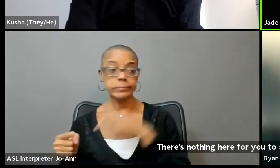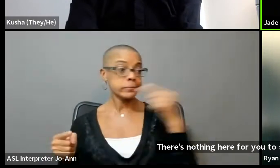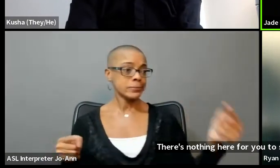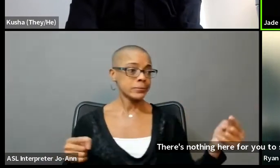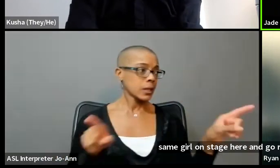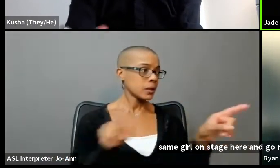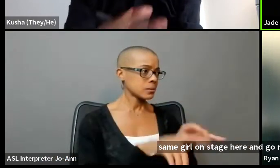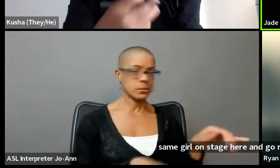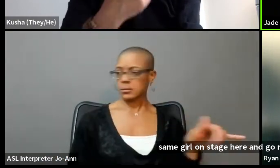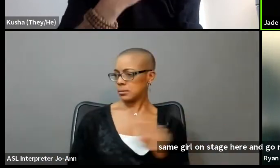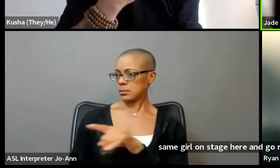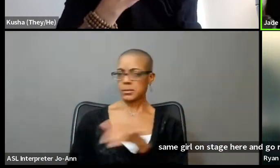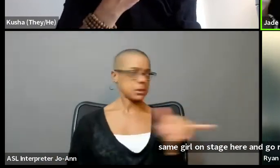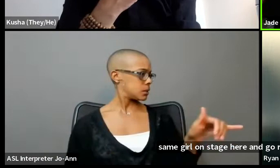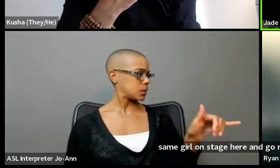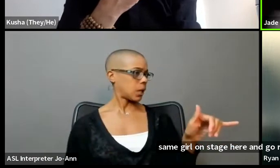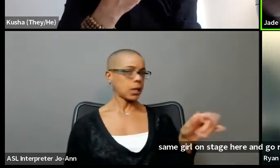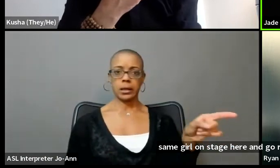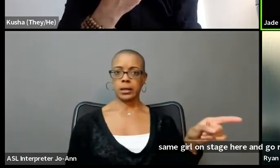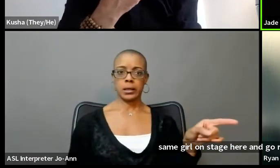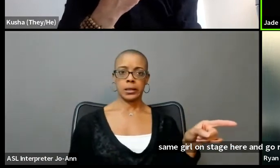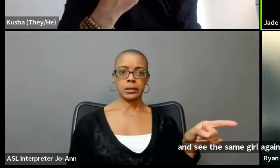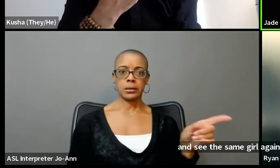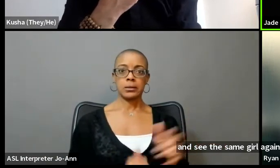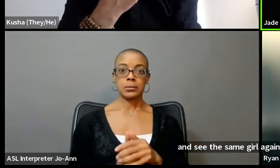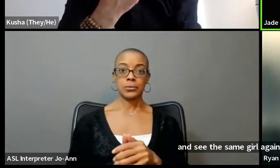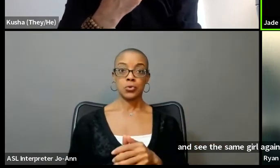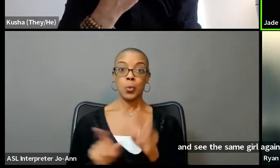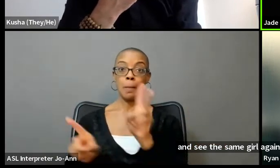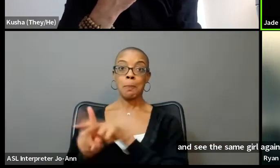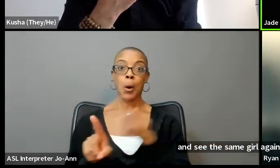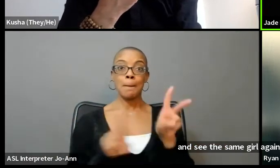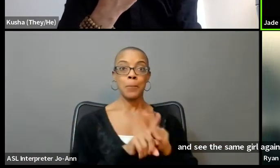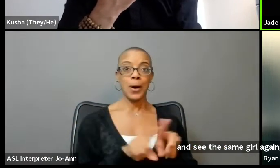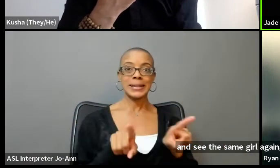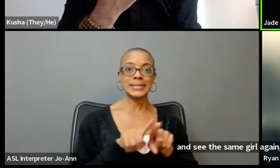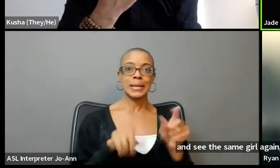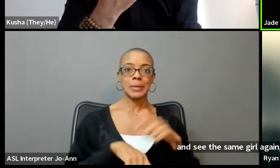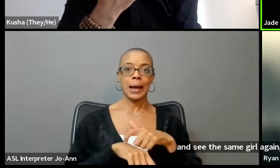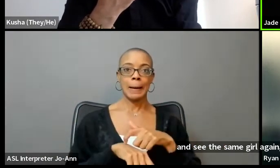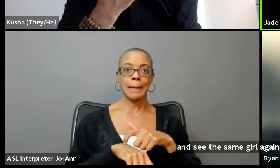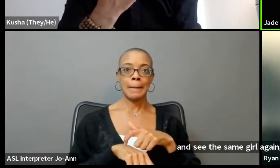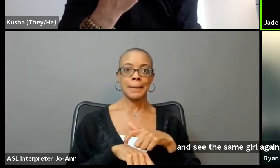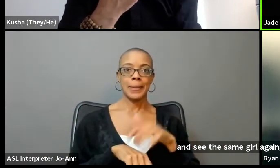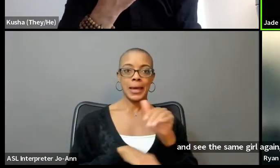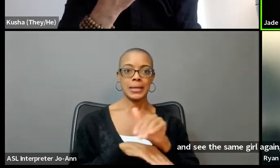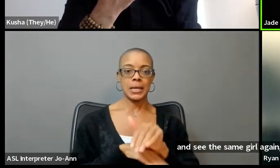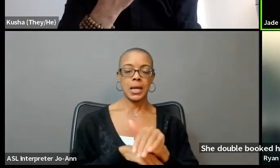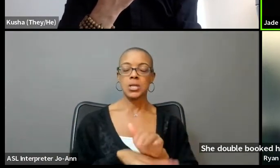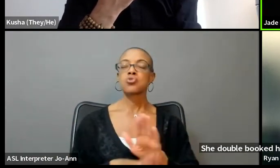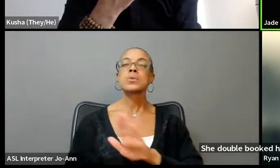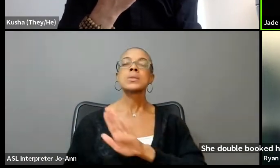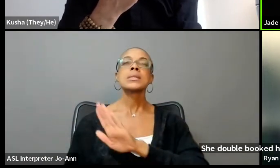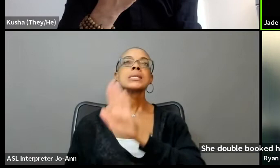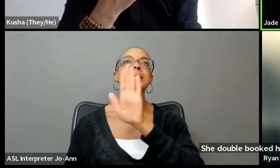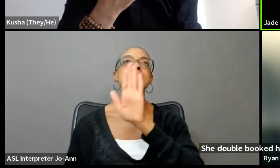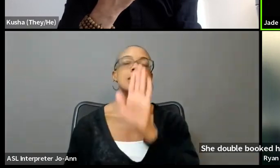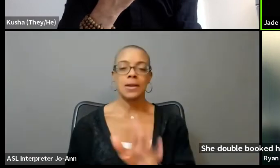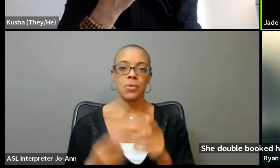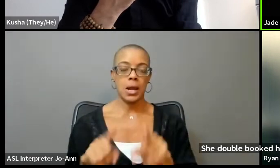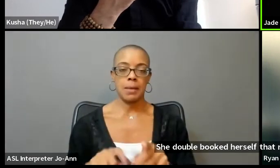the same girl again, because she double booked herself that night. That would never happen. You should never have